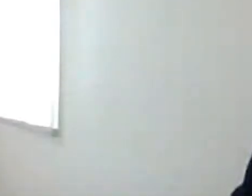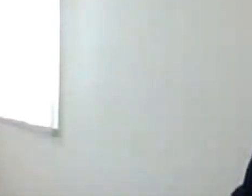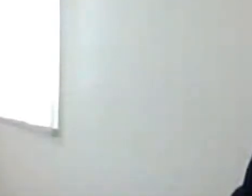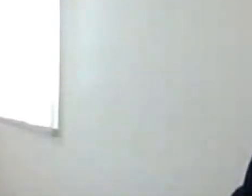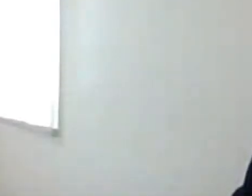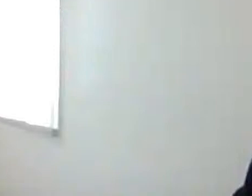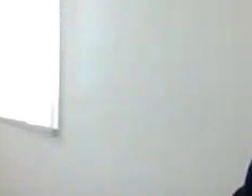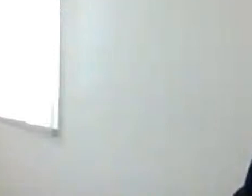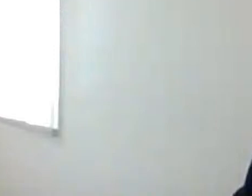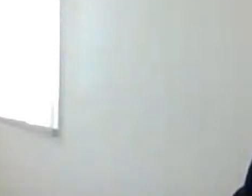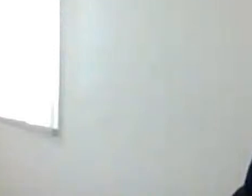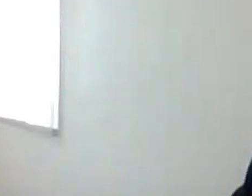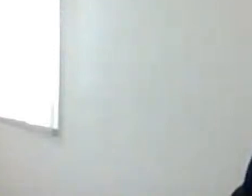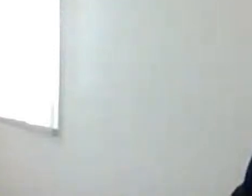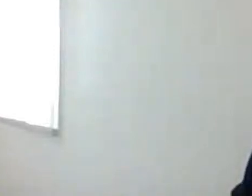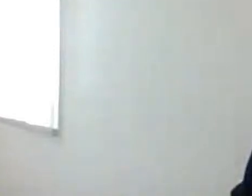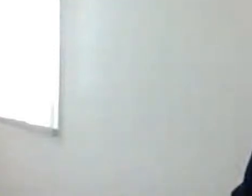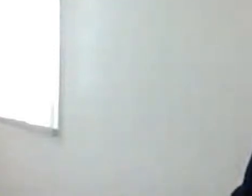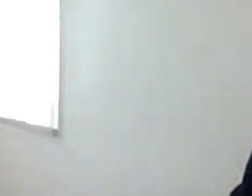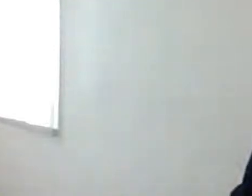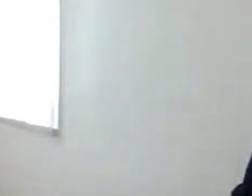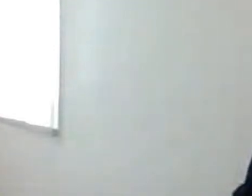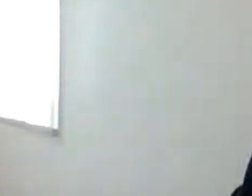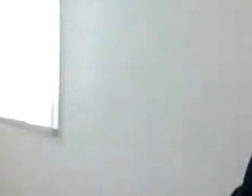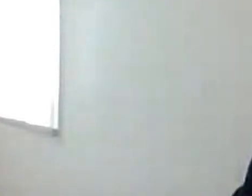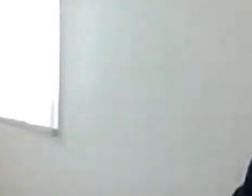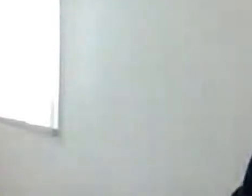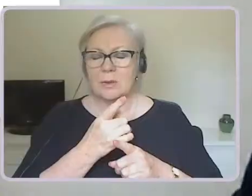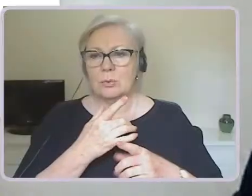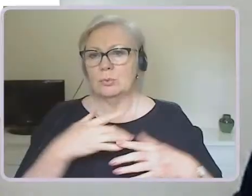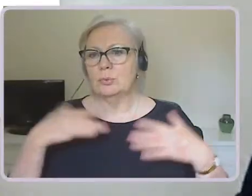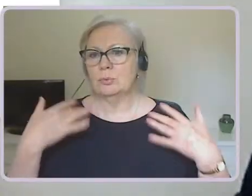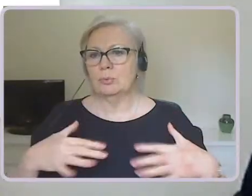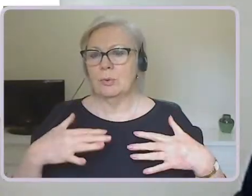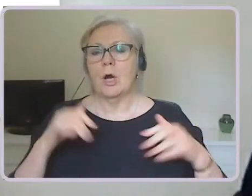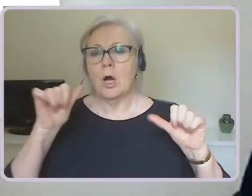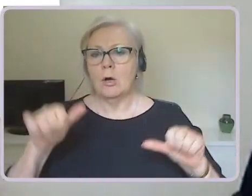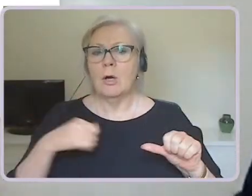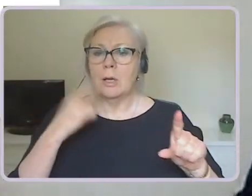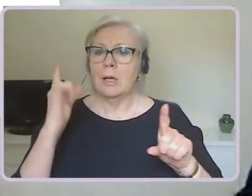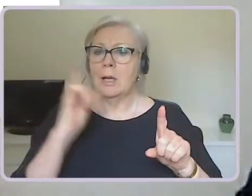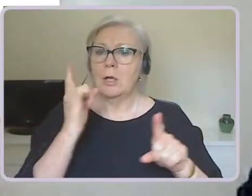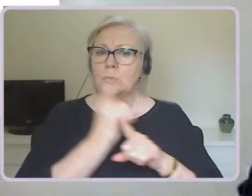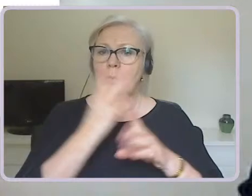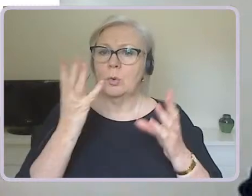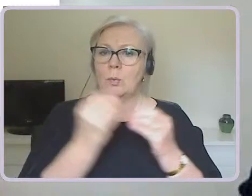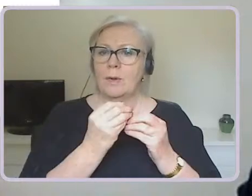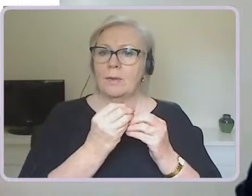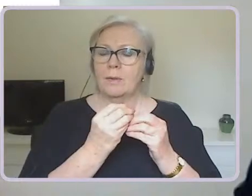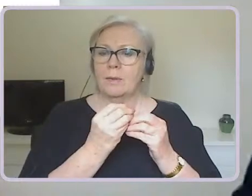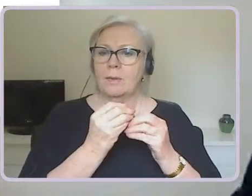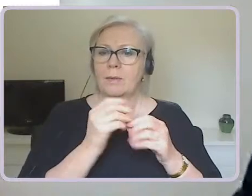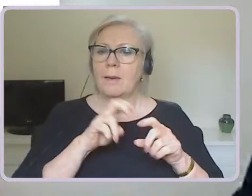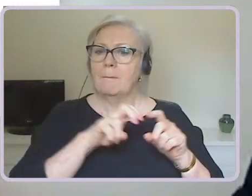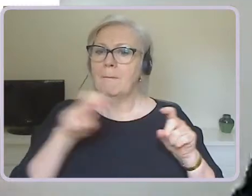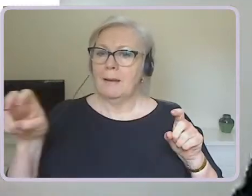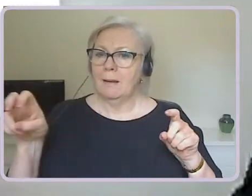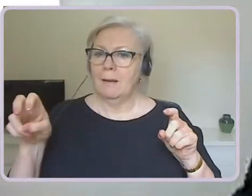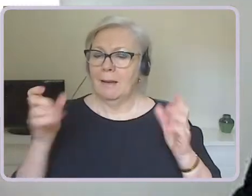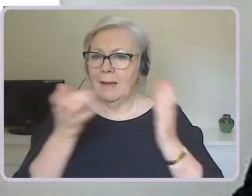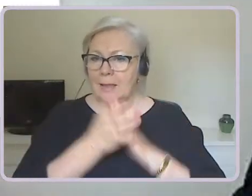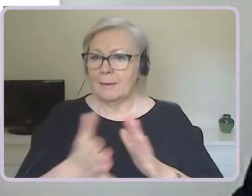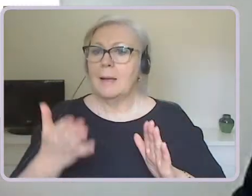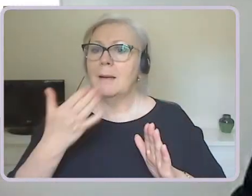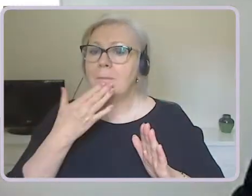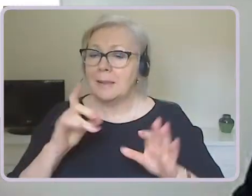Powerful, wasn't it? So let's go to a panel of experts to discuss. Remember to put your questions for